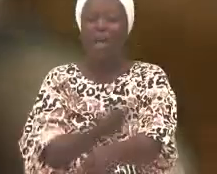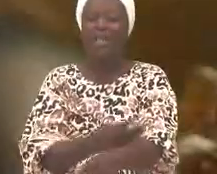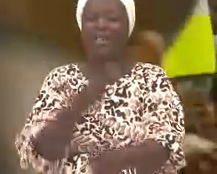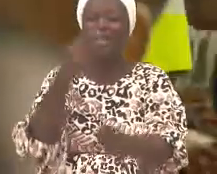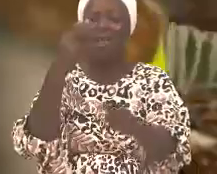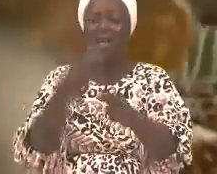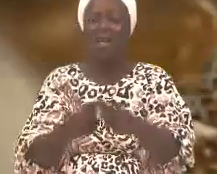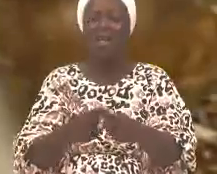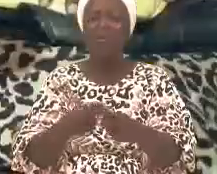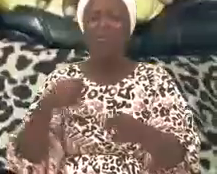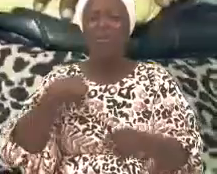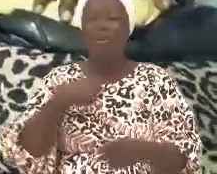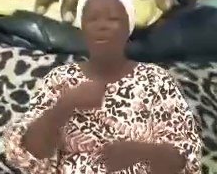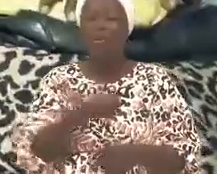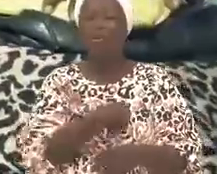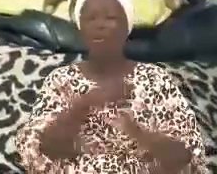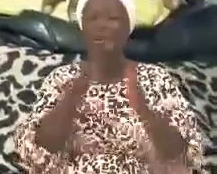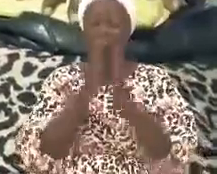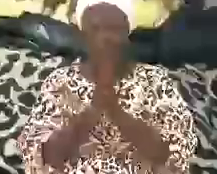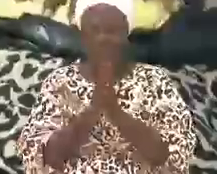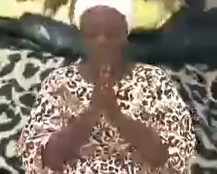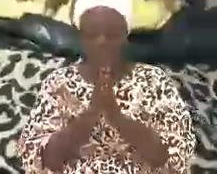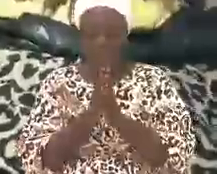name, we pray.